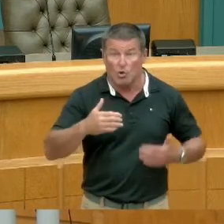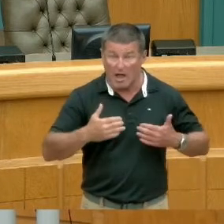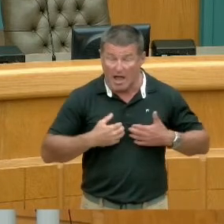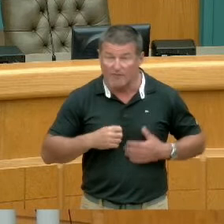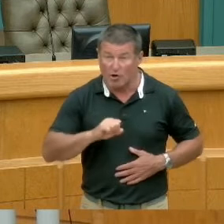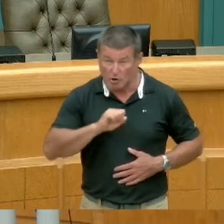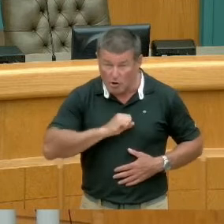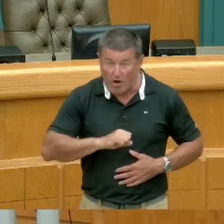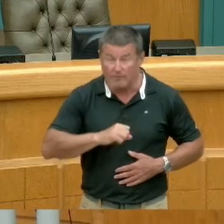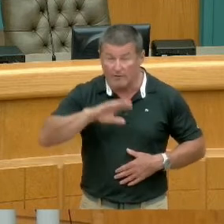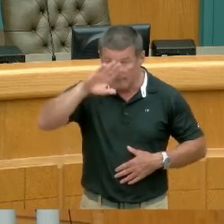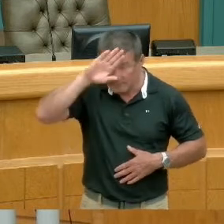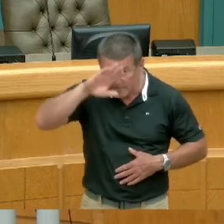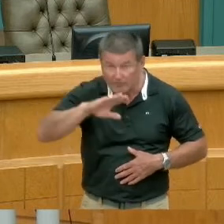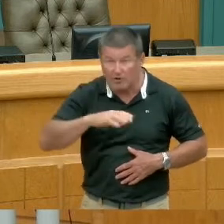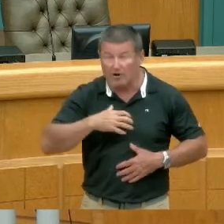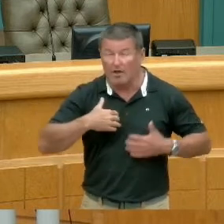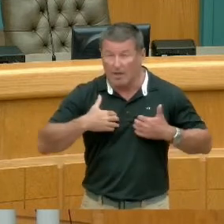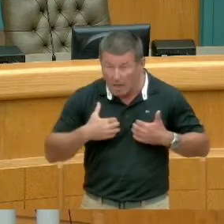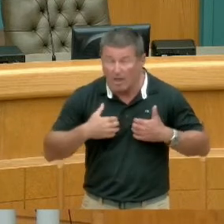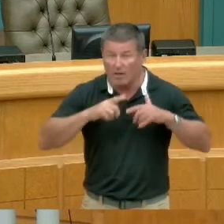testing team at the